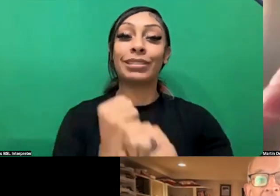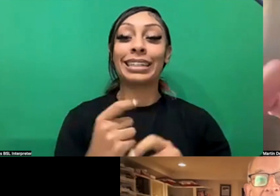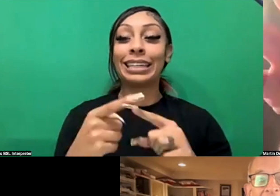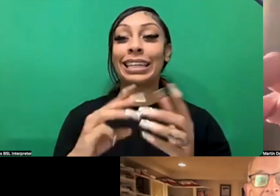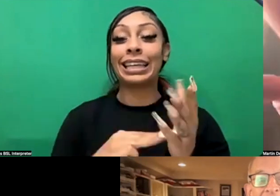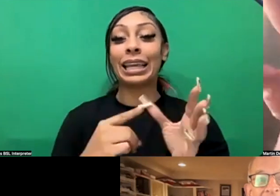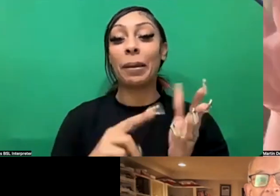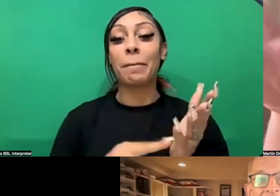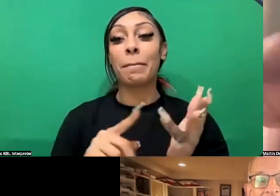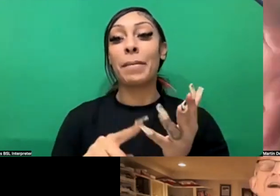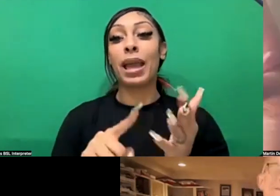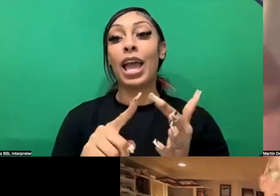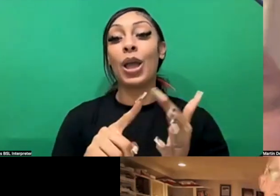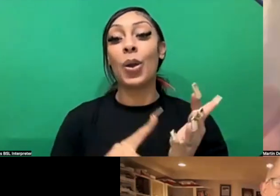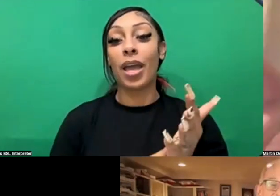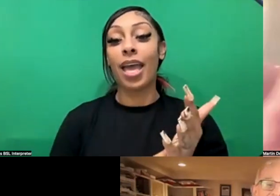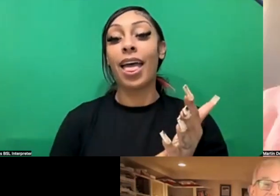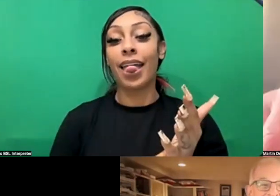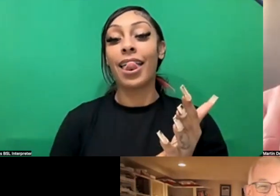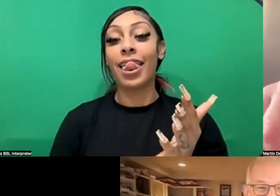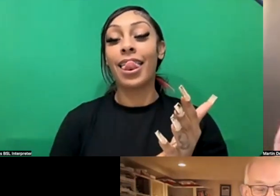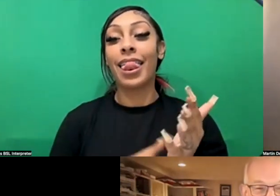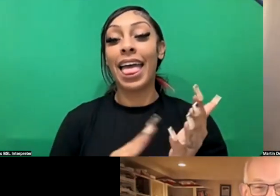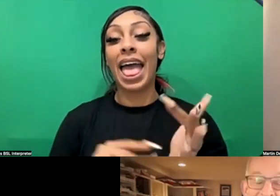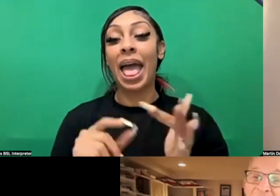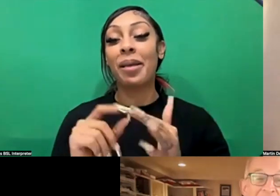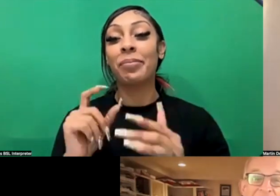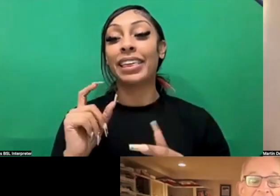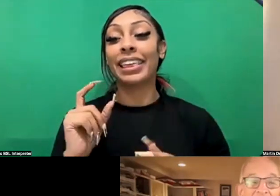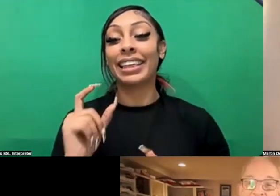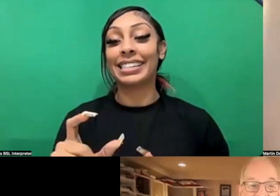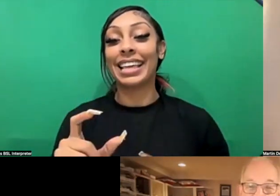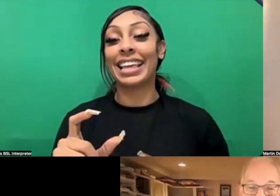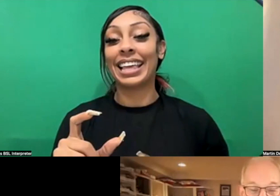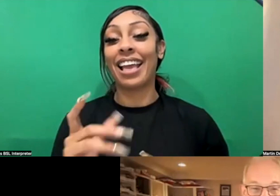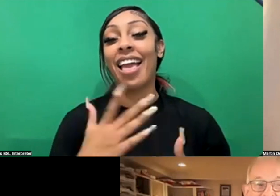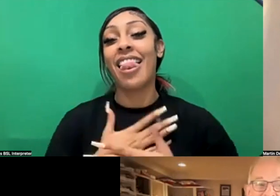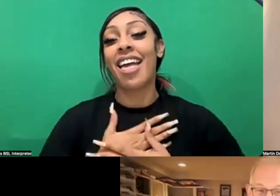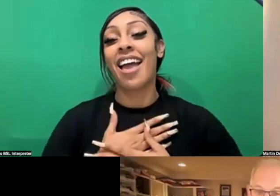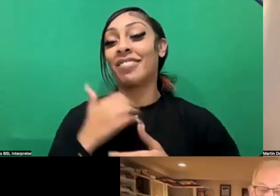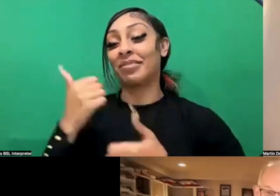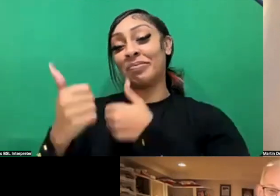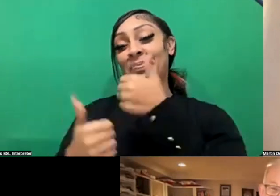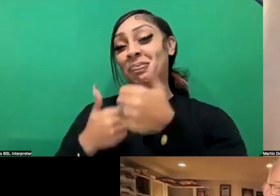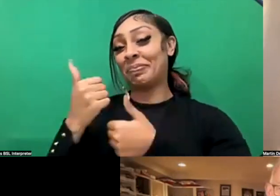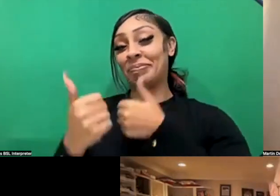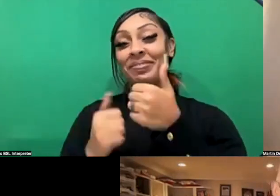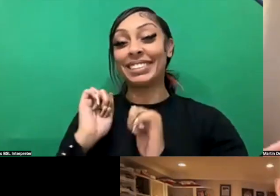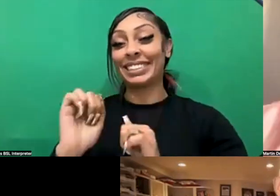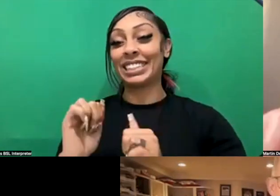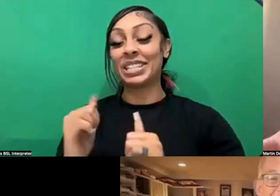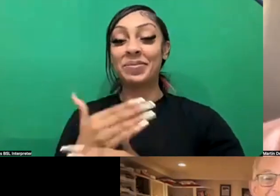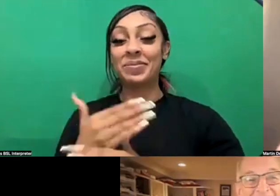to talk about MPE in particular as I a don't want separate piece. But I love to sing his praises, but it's okay. Yeah, no,